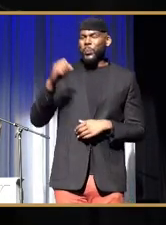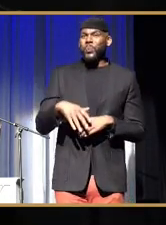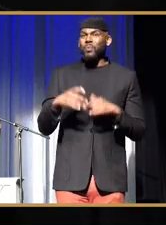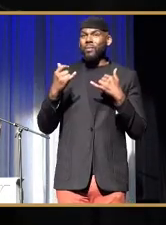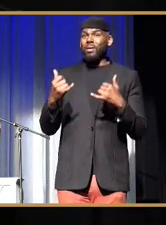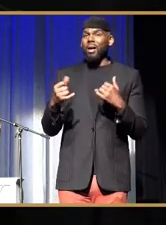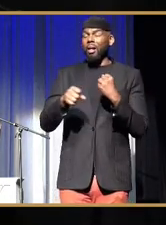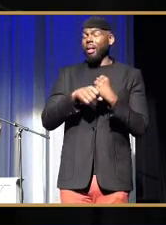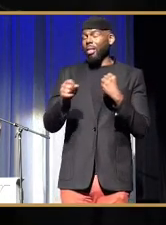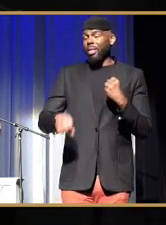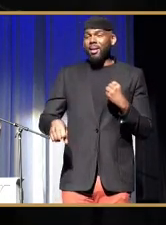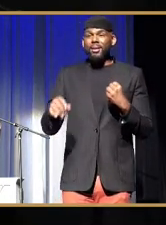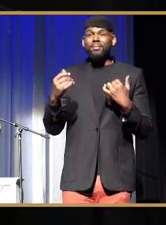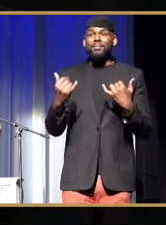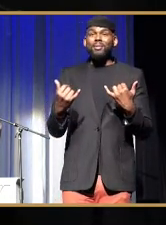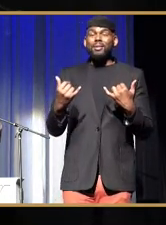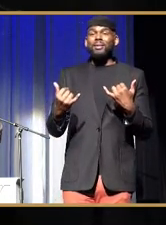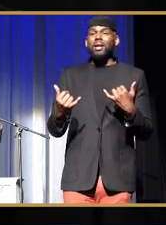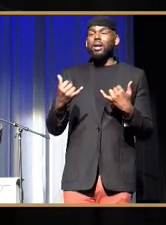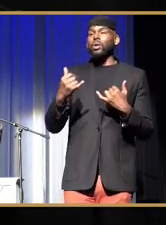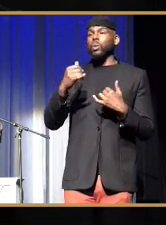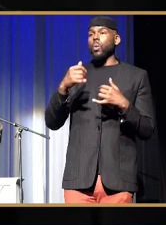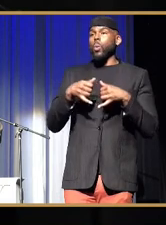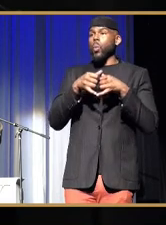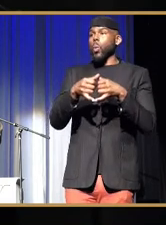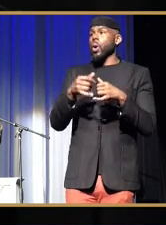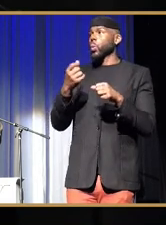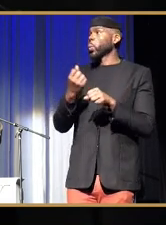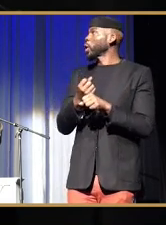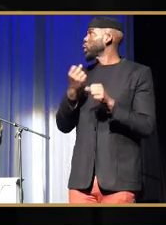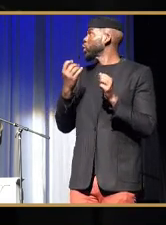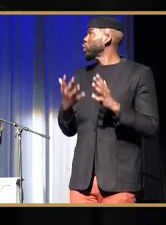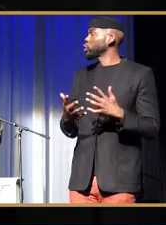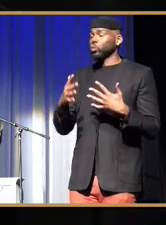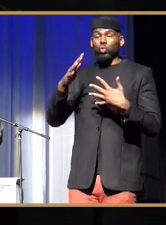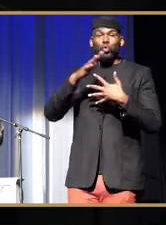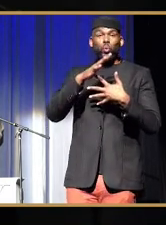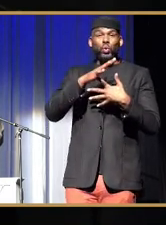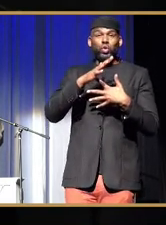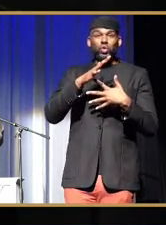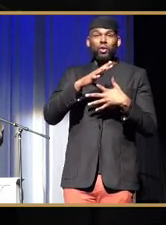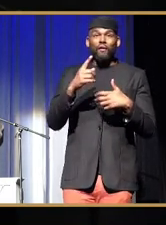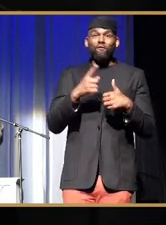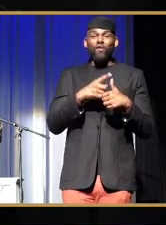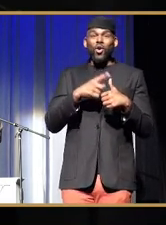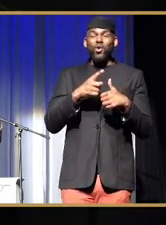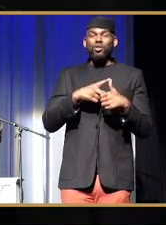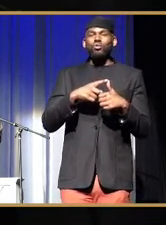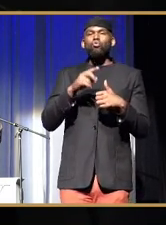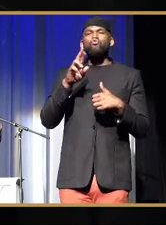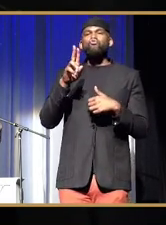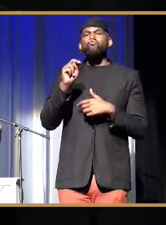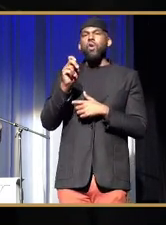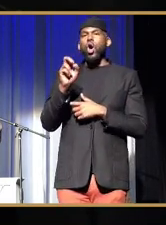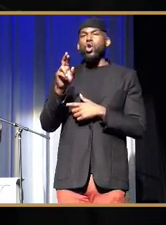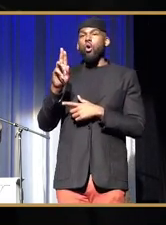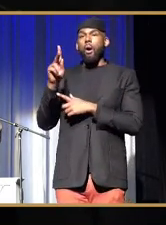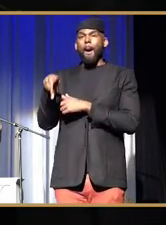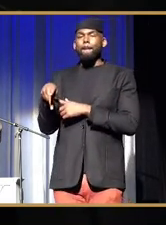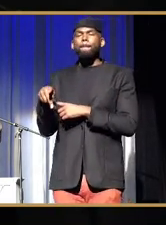ado, this year's jury award winners. First up, the runners-up, who will each